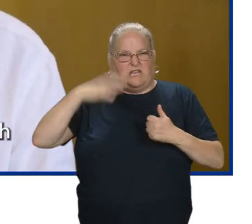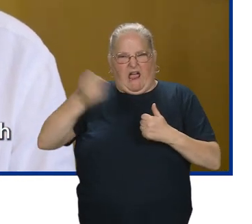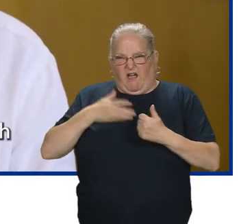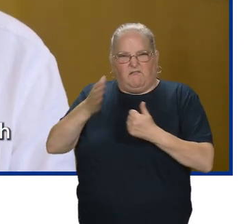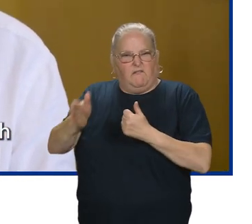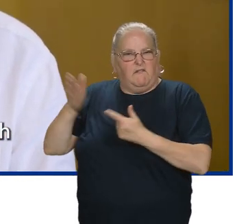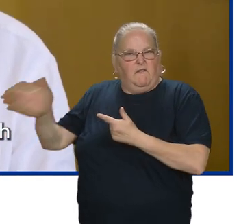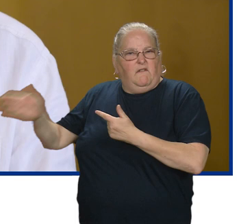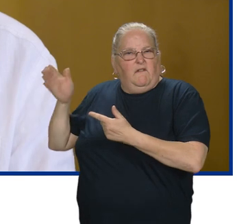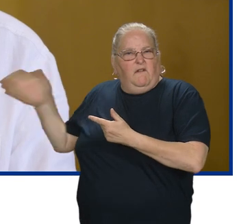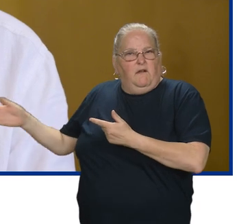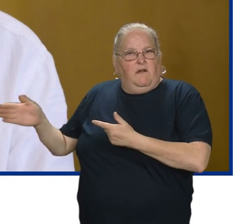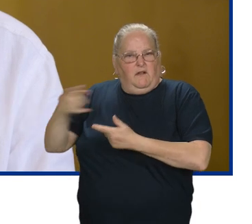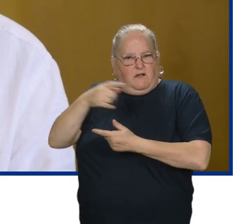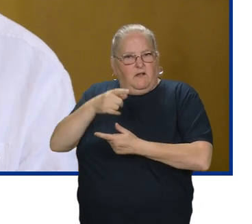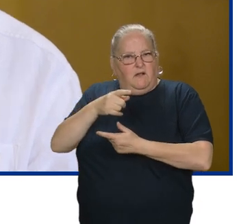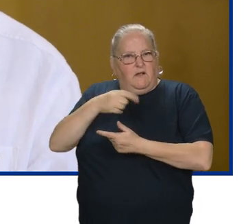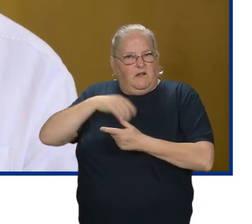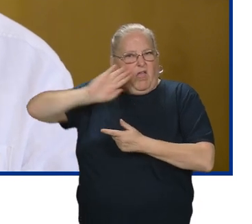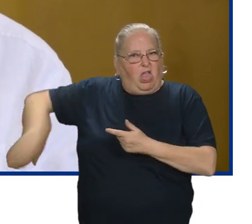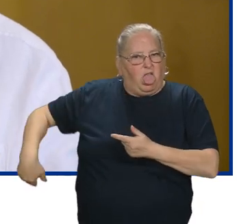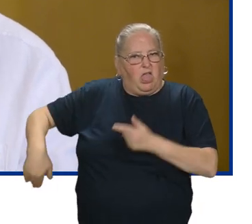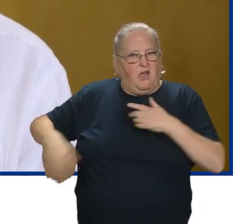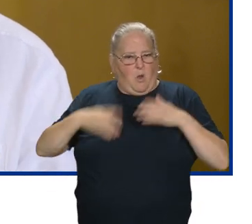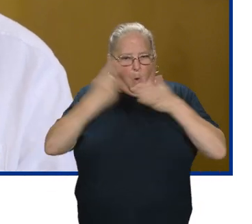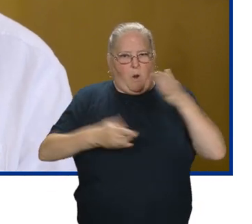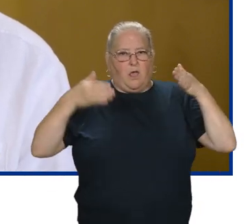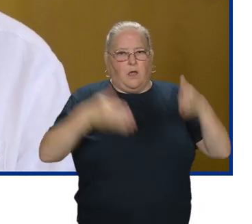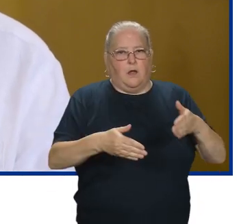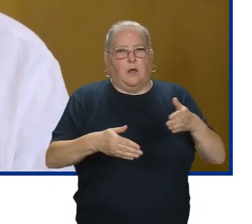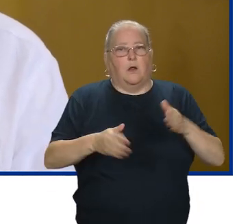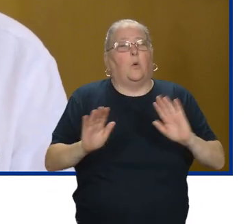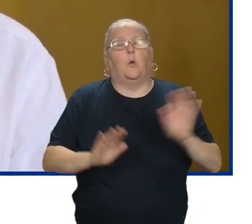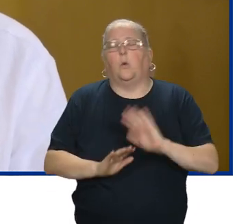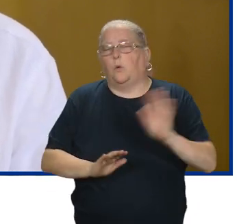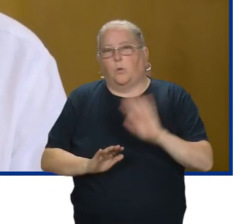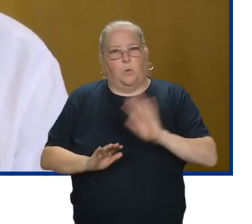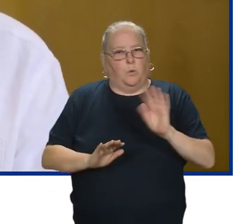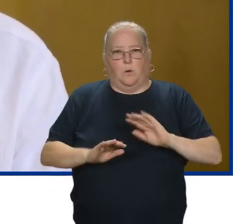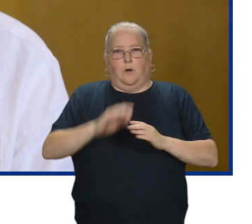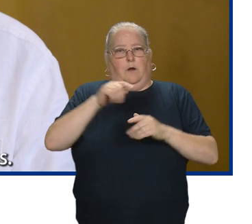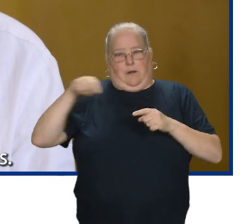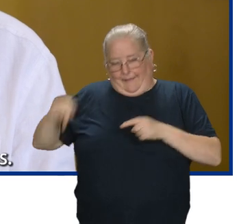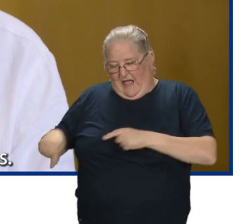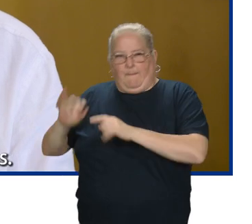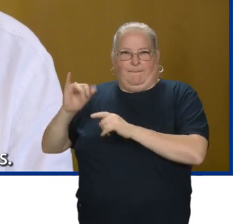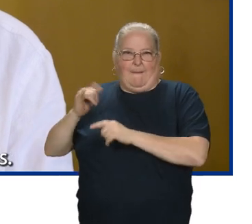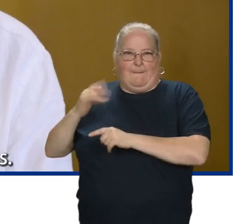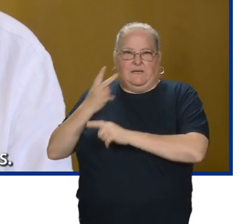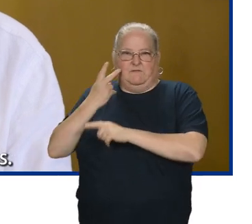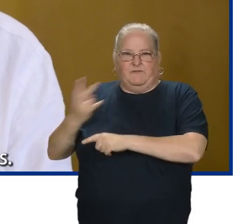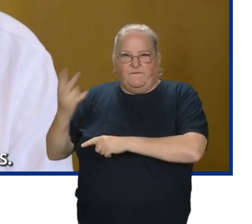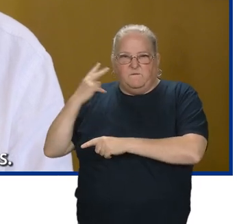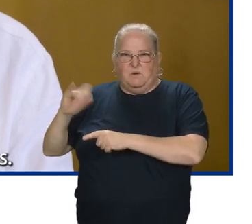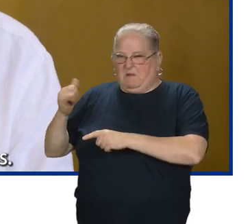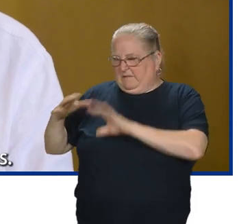health checks that you might have. This is in addition to, and this health check is specifically for people